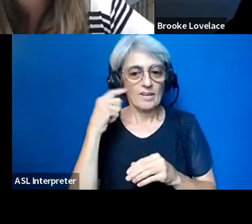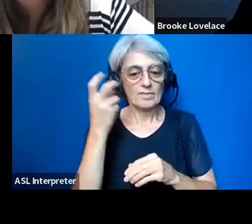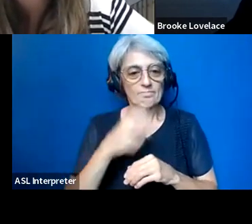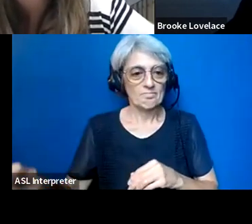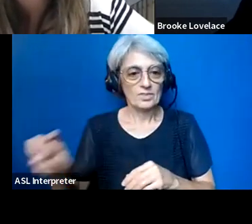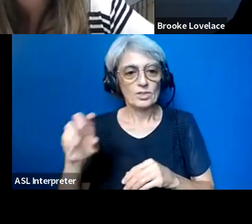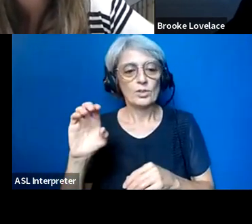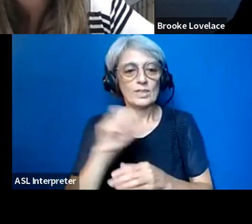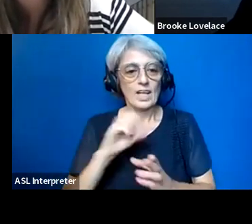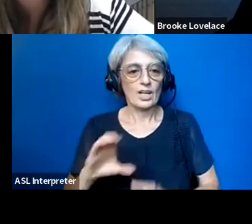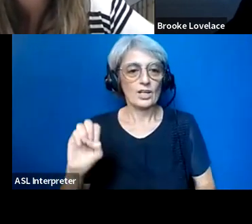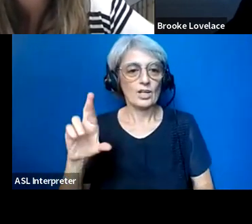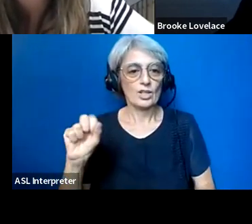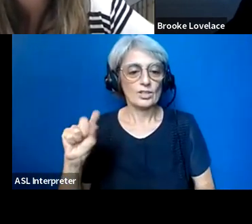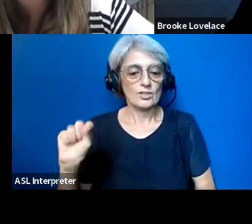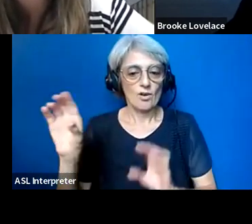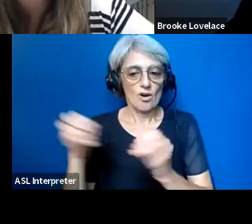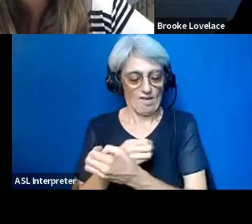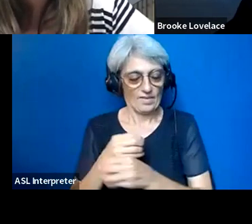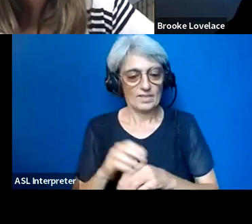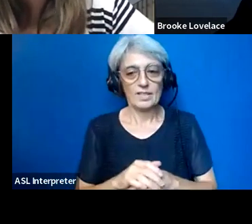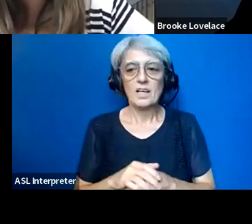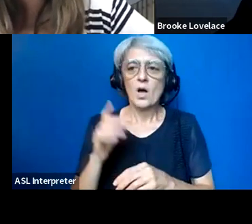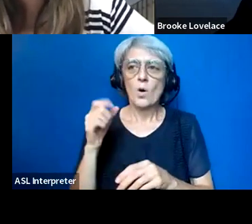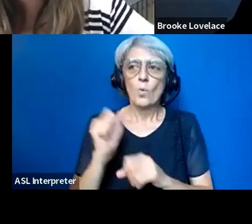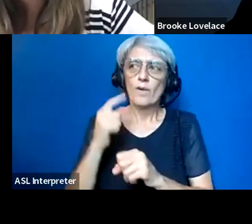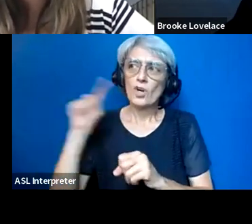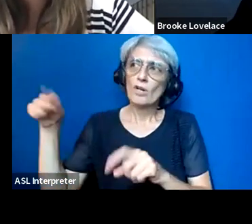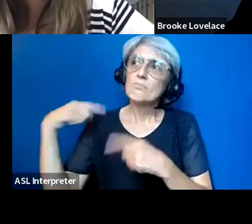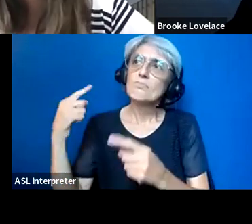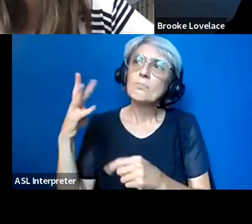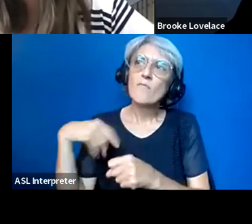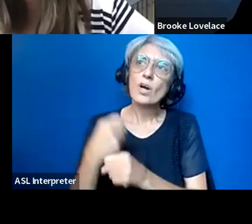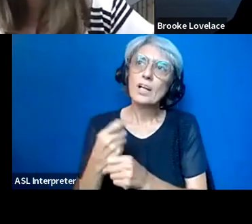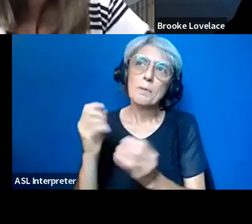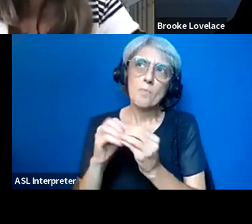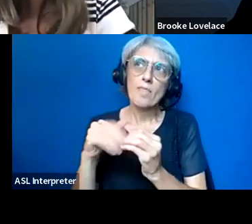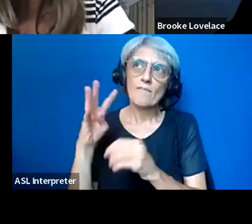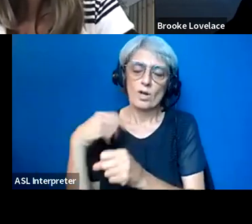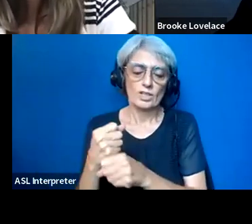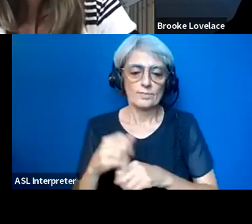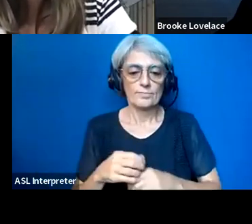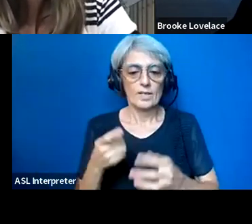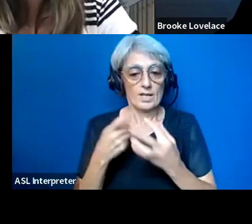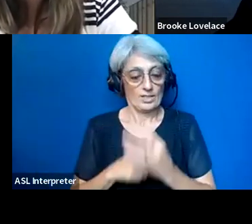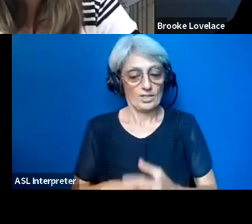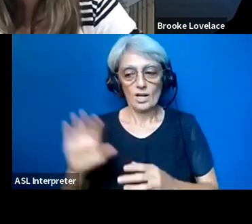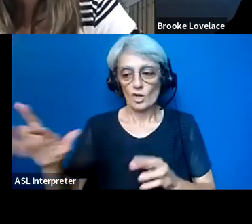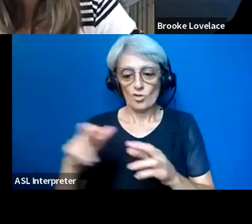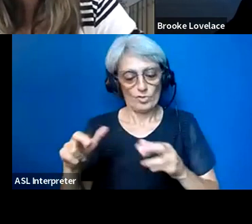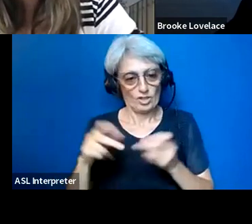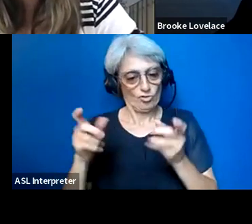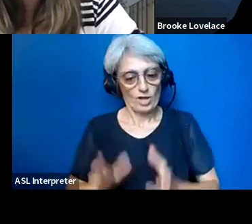office. So I've worked for her for a little over 4 years now. Started out as her regional director in Des